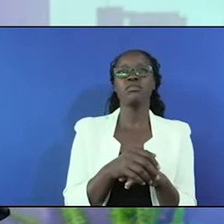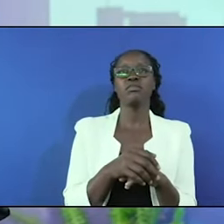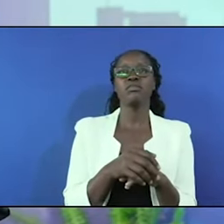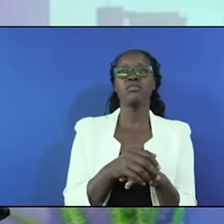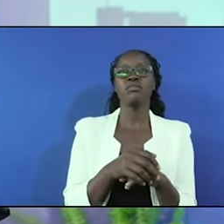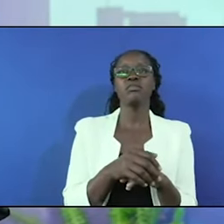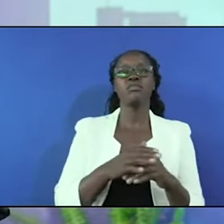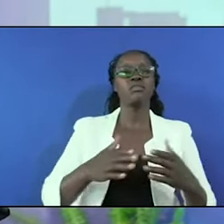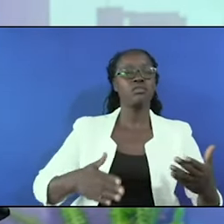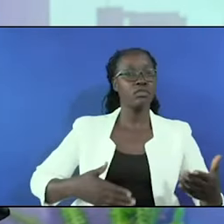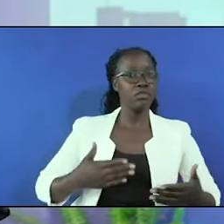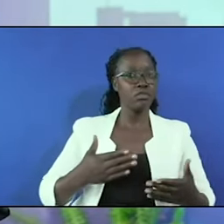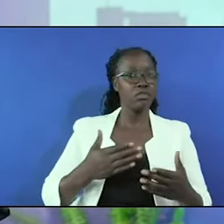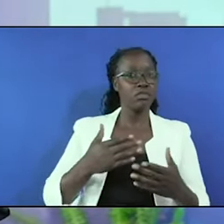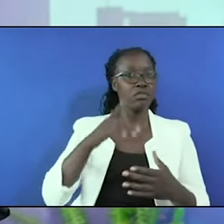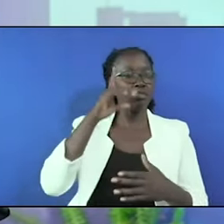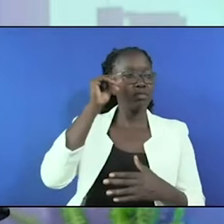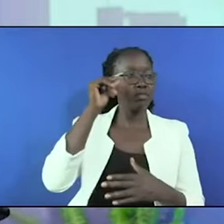Mombasa.